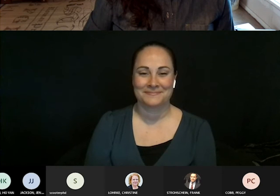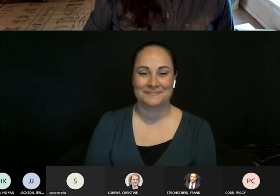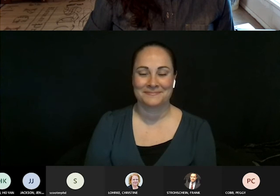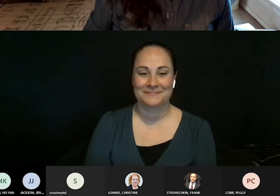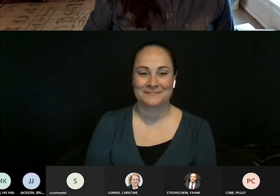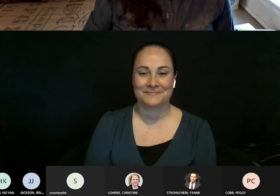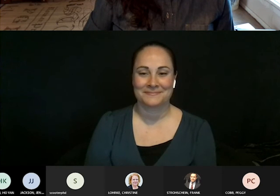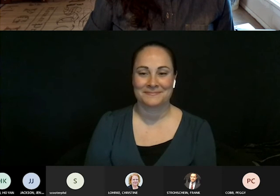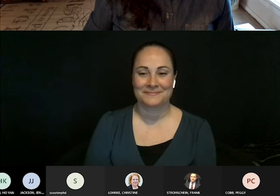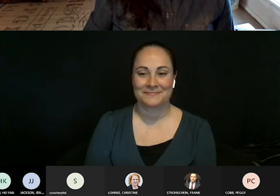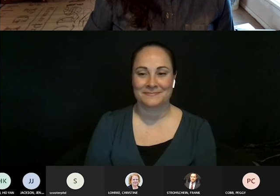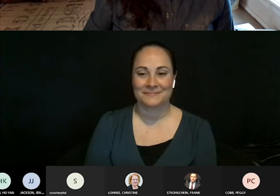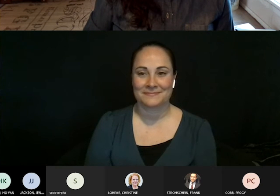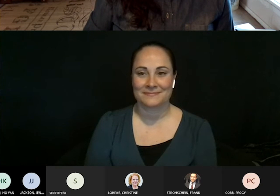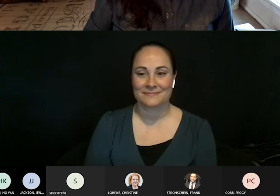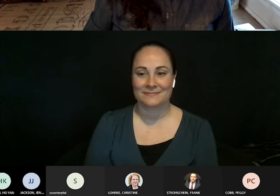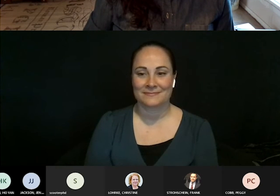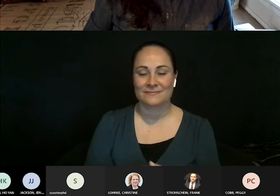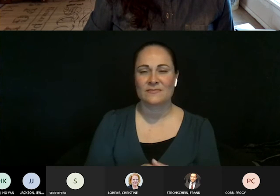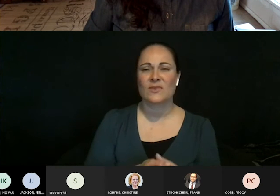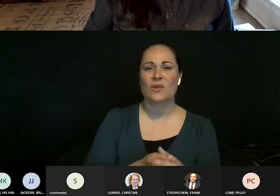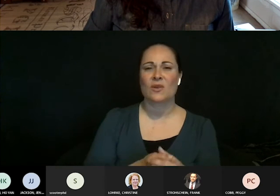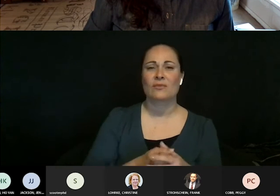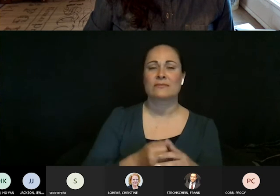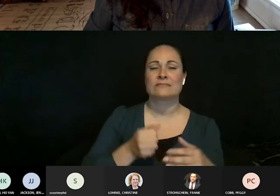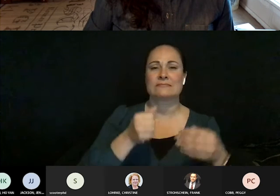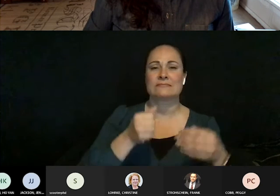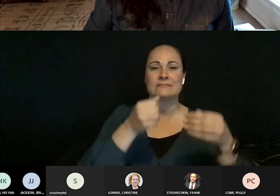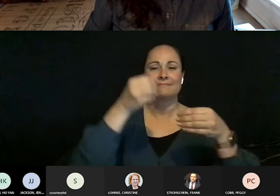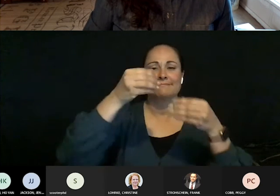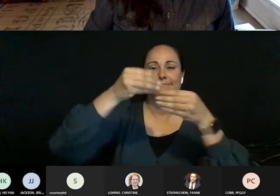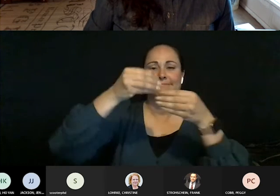Device setting.